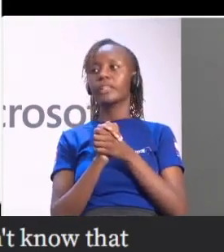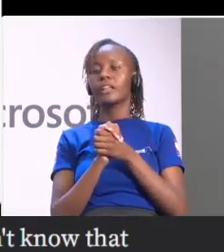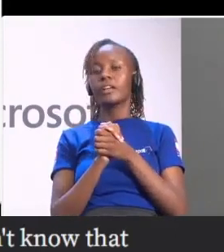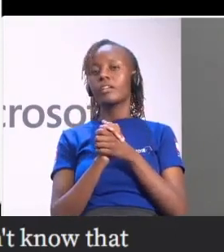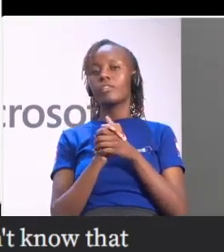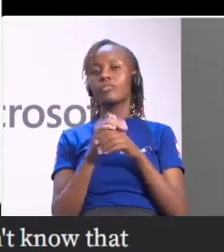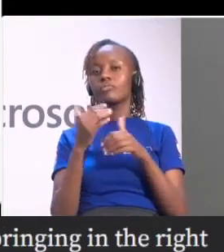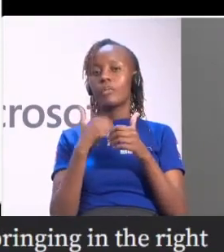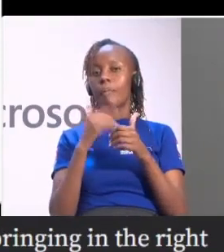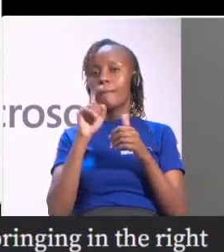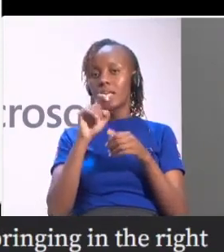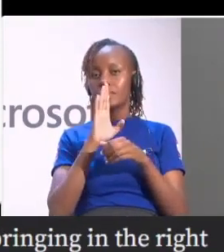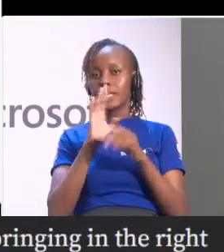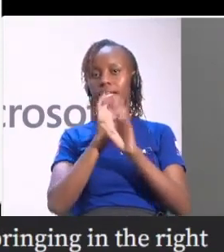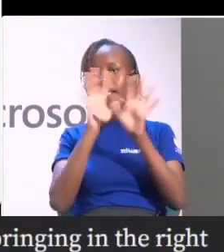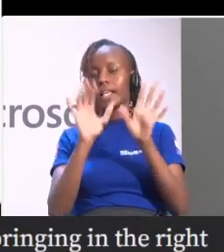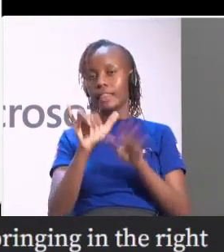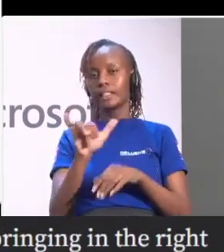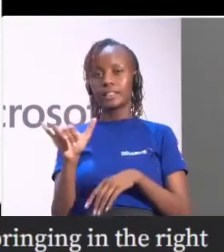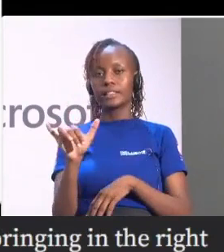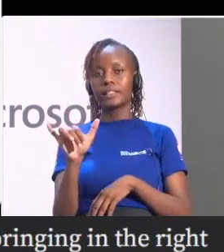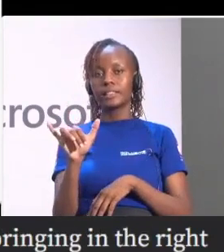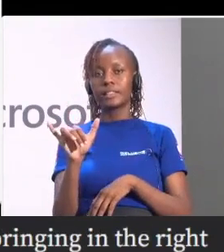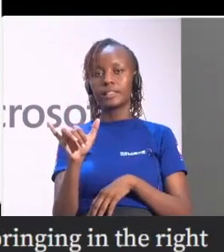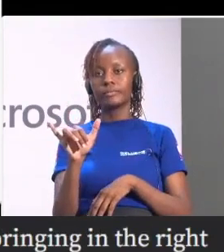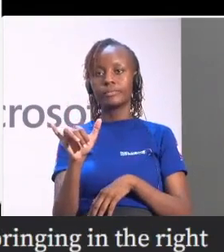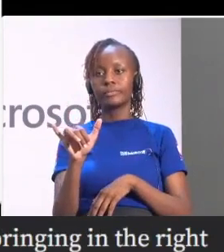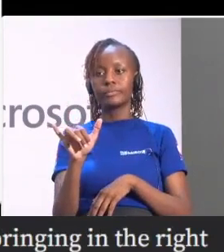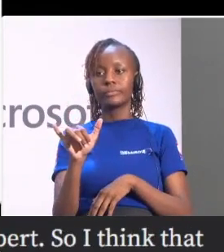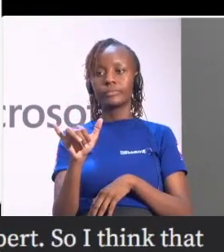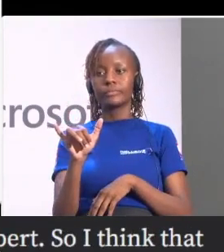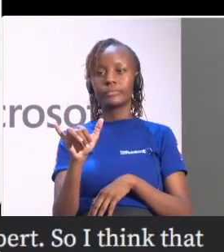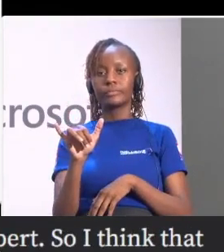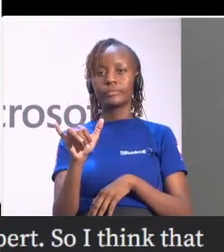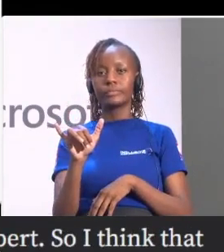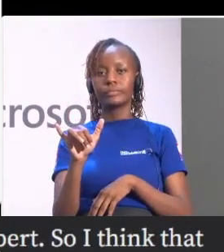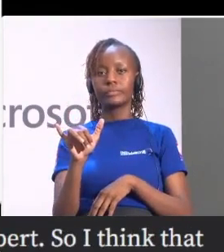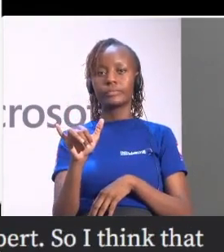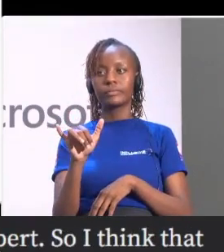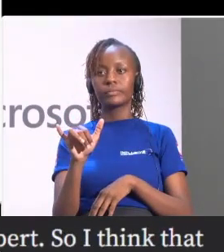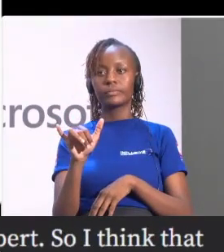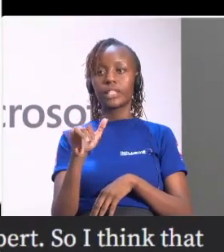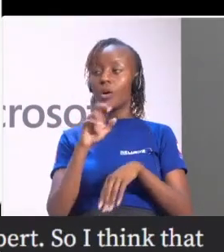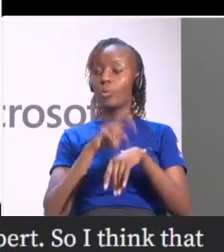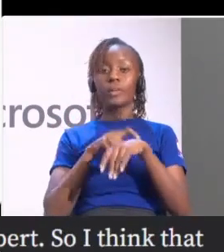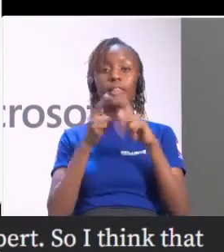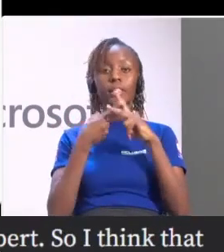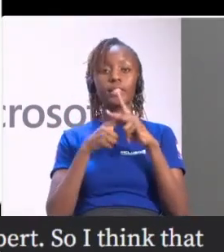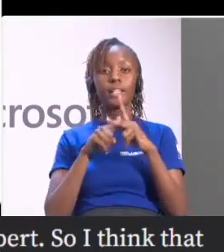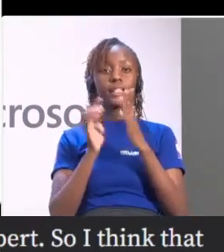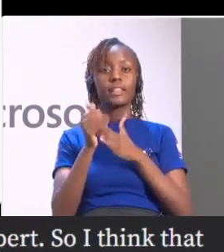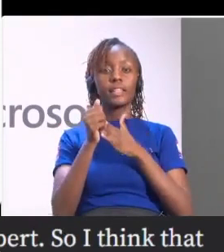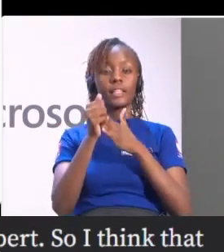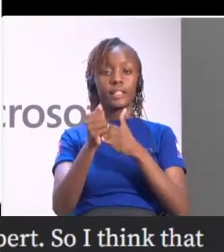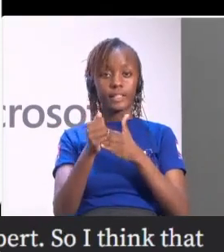was very clear that they had, to be real honest with you, when they came in with the lead T-Systems, which